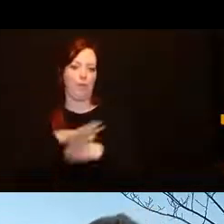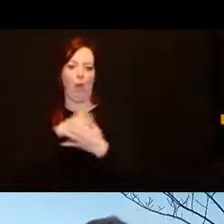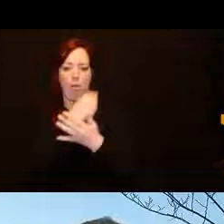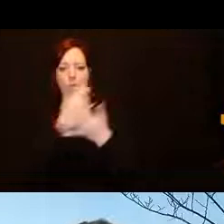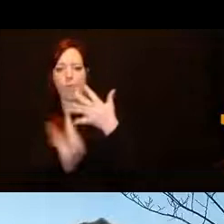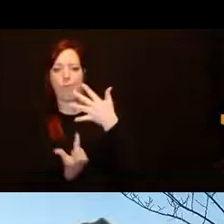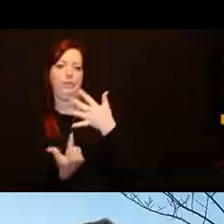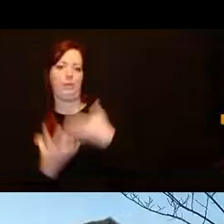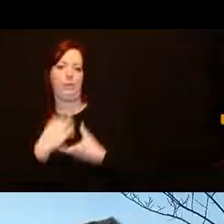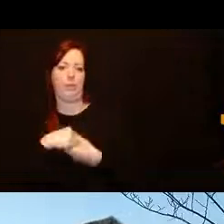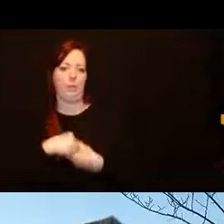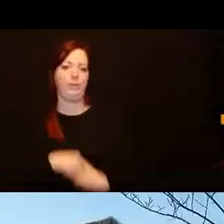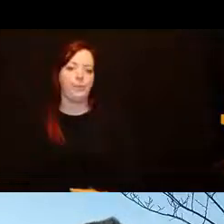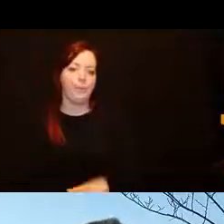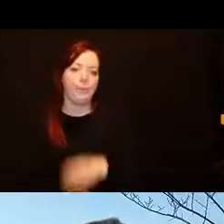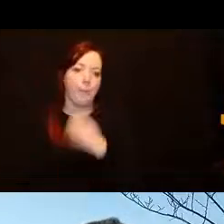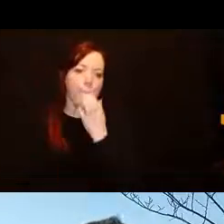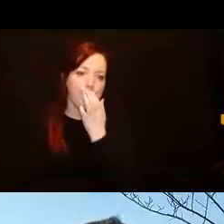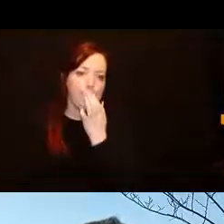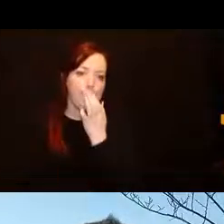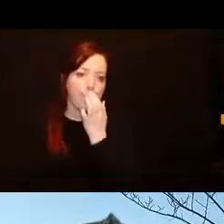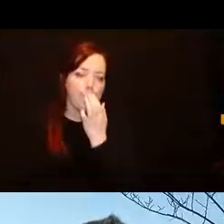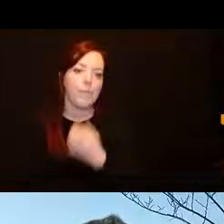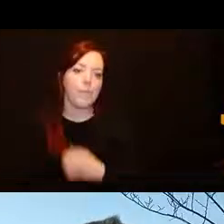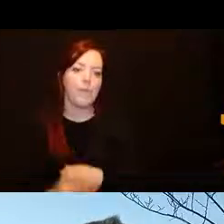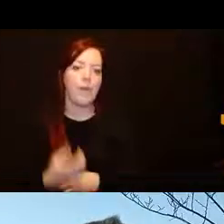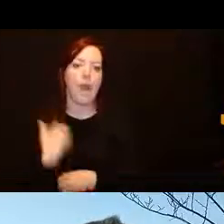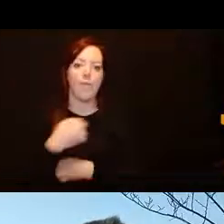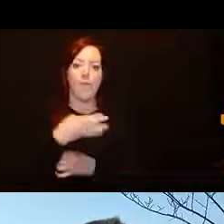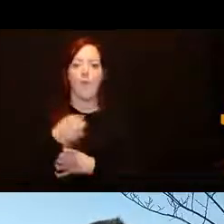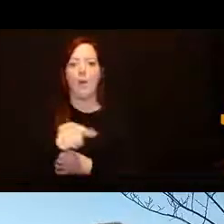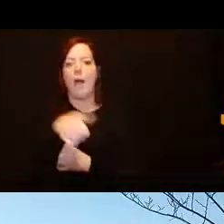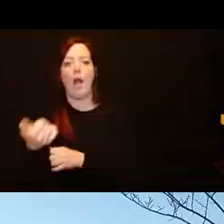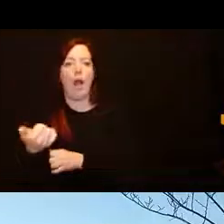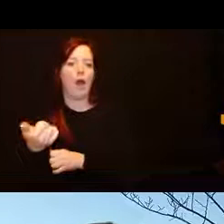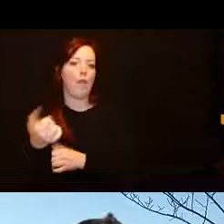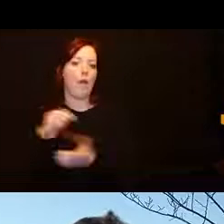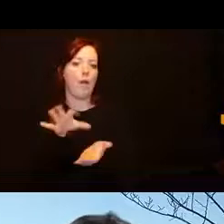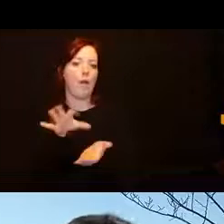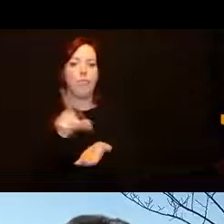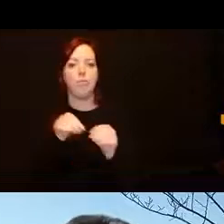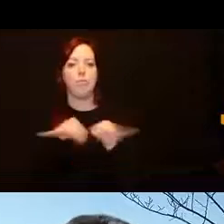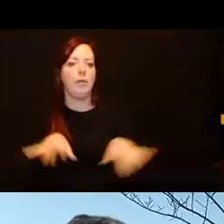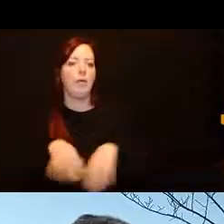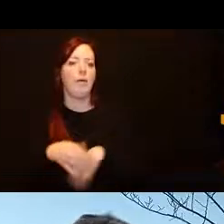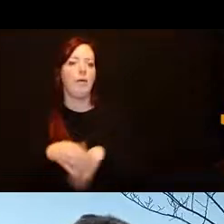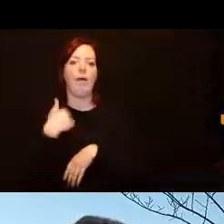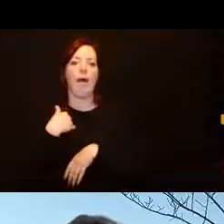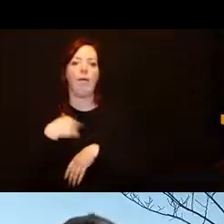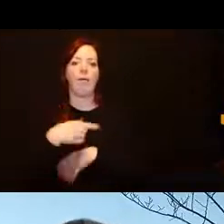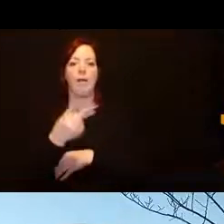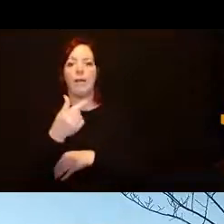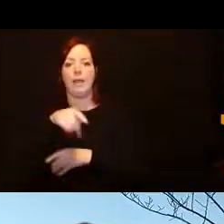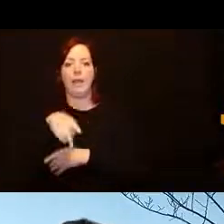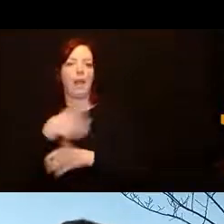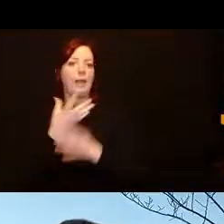And we have several other documents. As I said, there is a gap analysis use cases of safe listening devices, which provides use